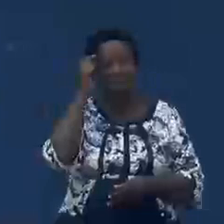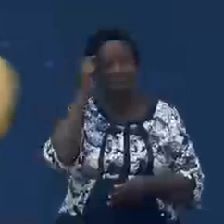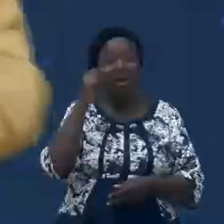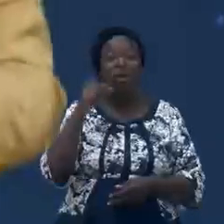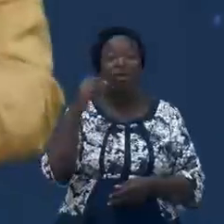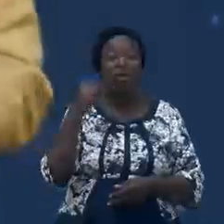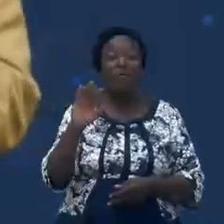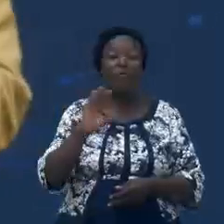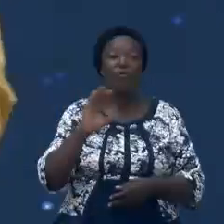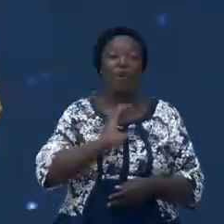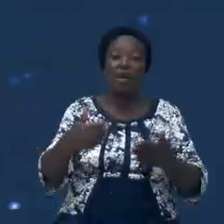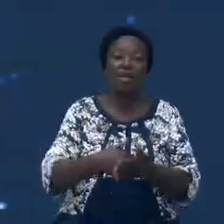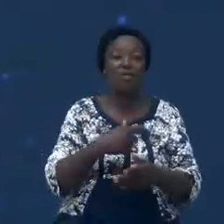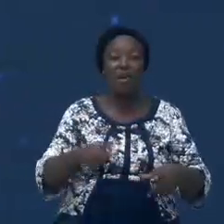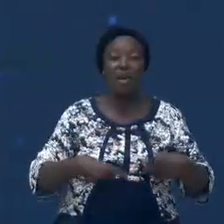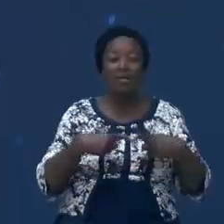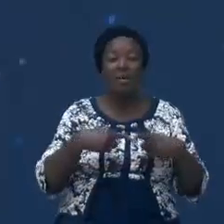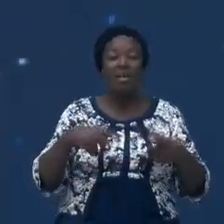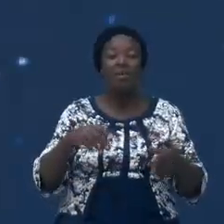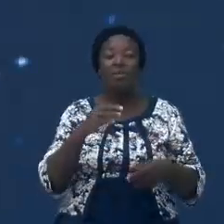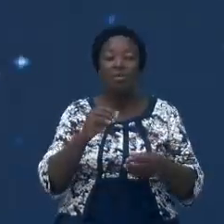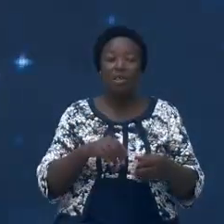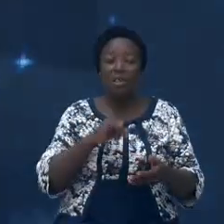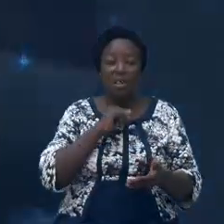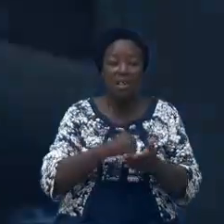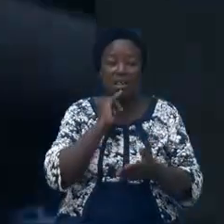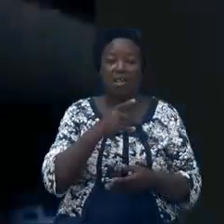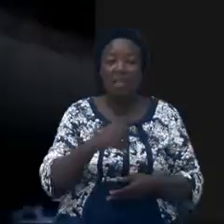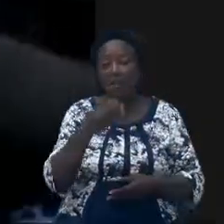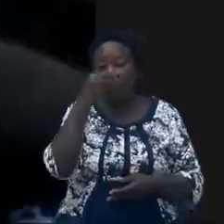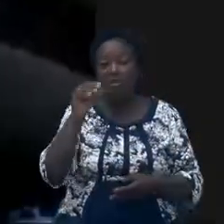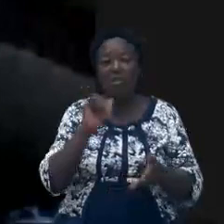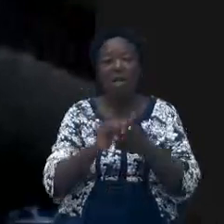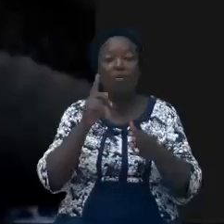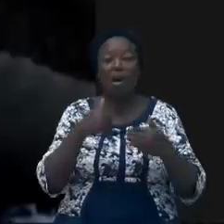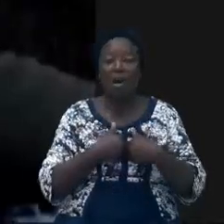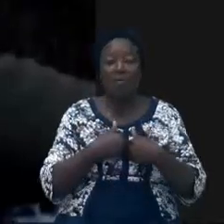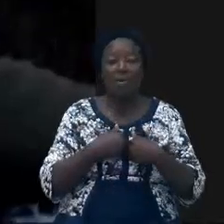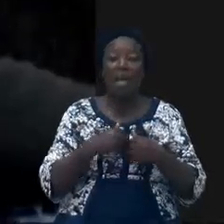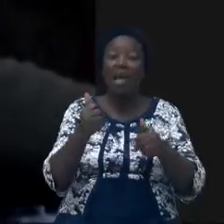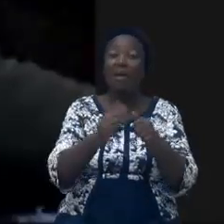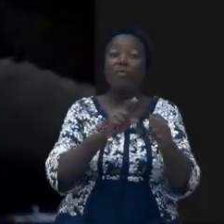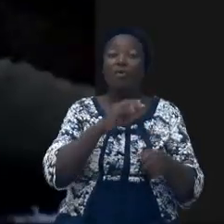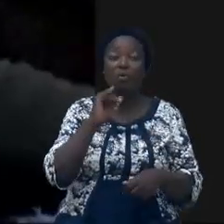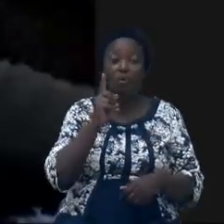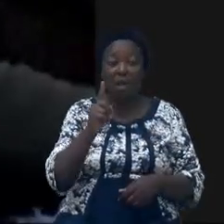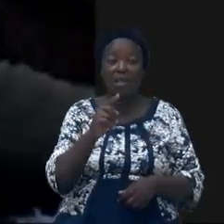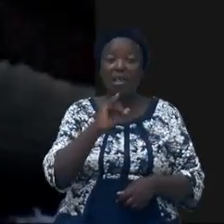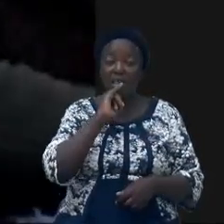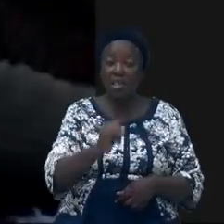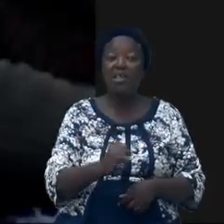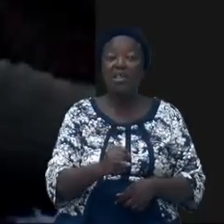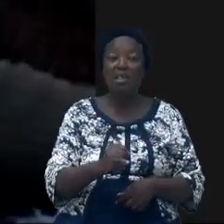from our life, new life, is the rejection that we have. Everyone